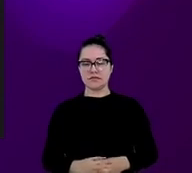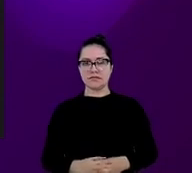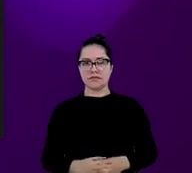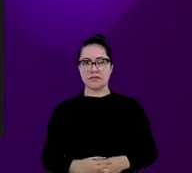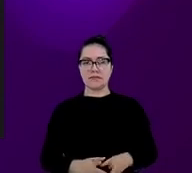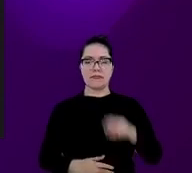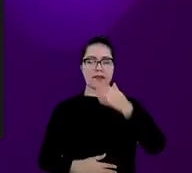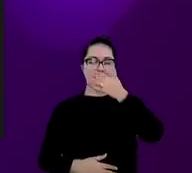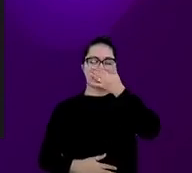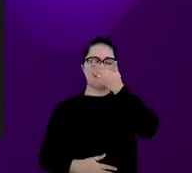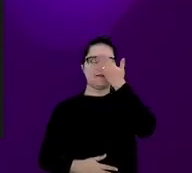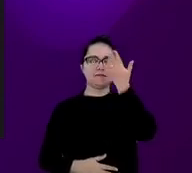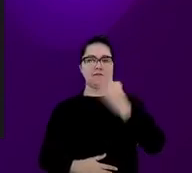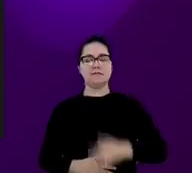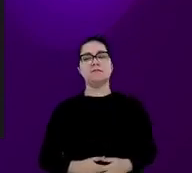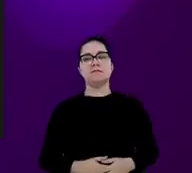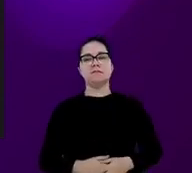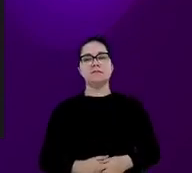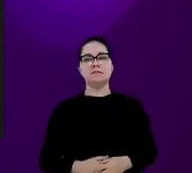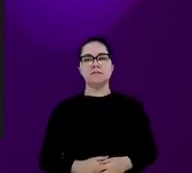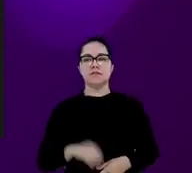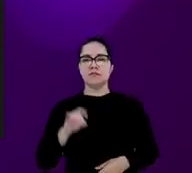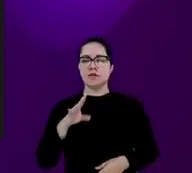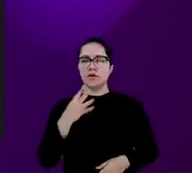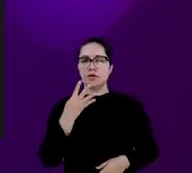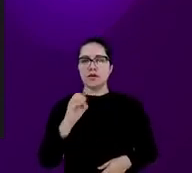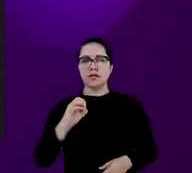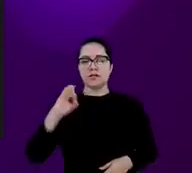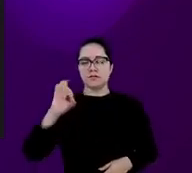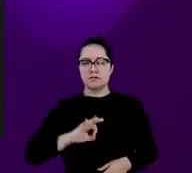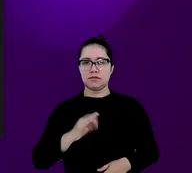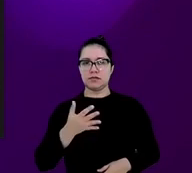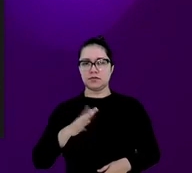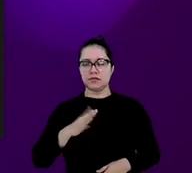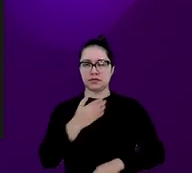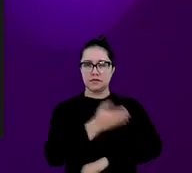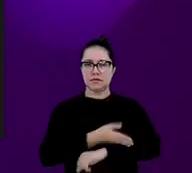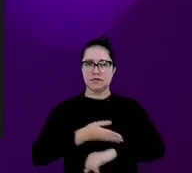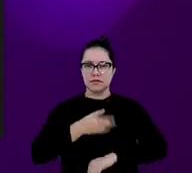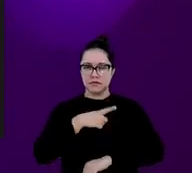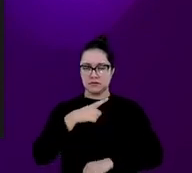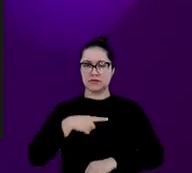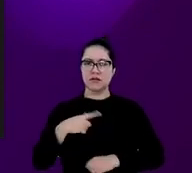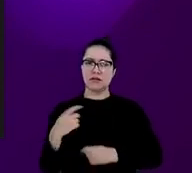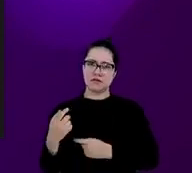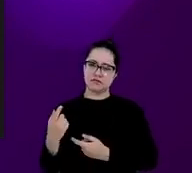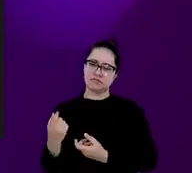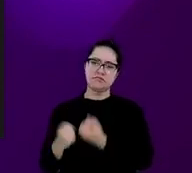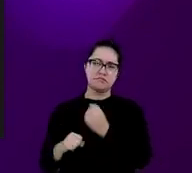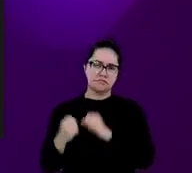average, 40% of the money goes for marketing and 30% for